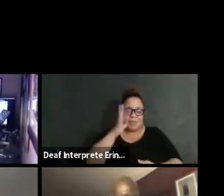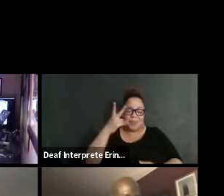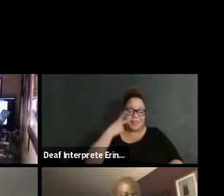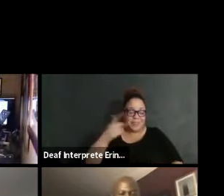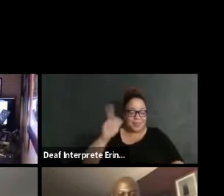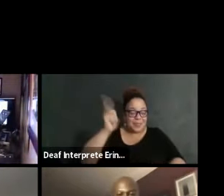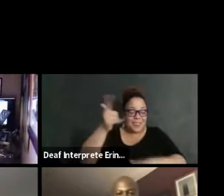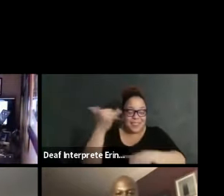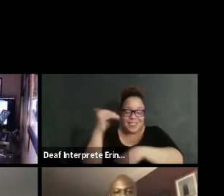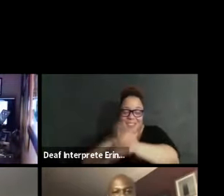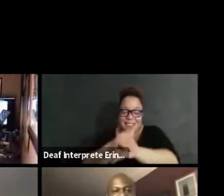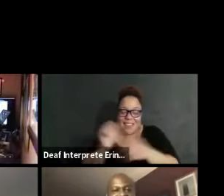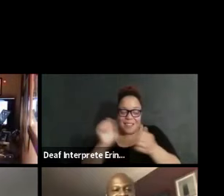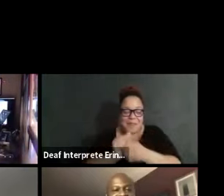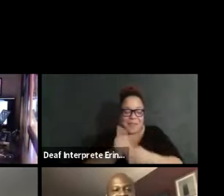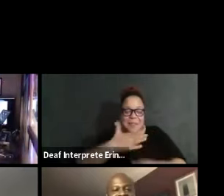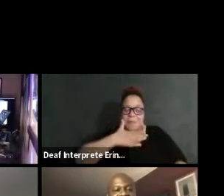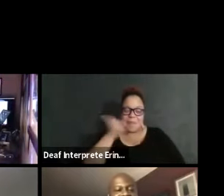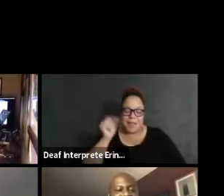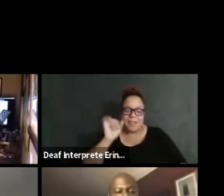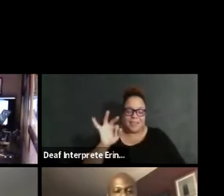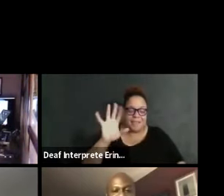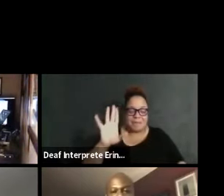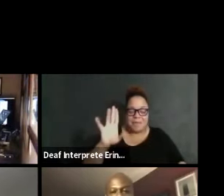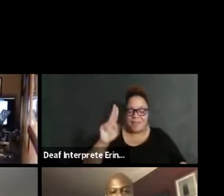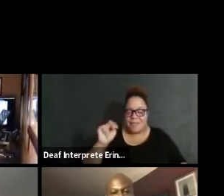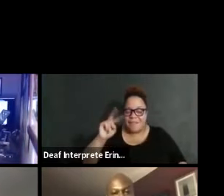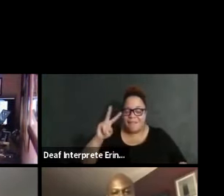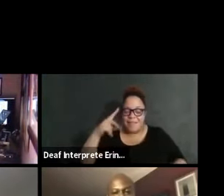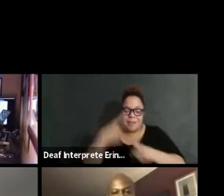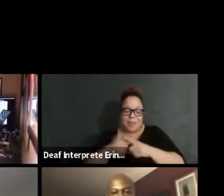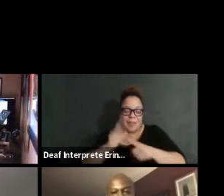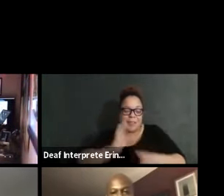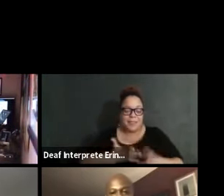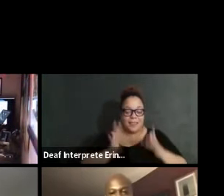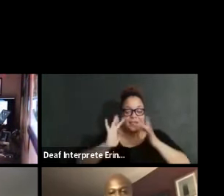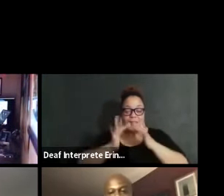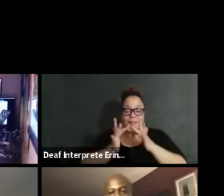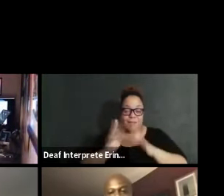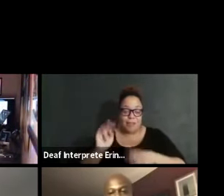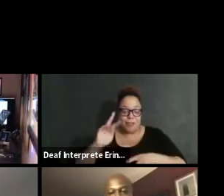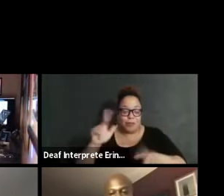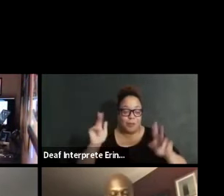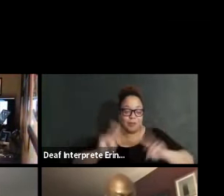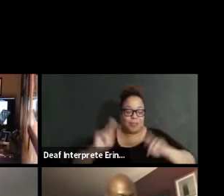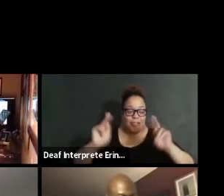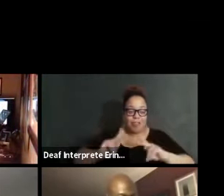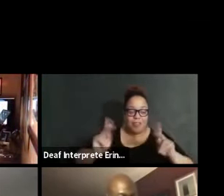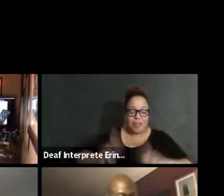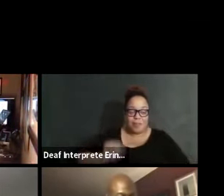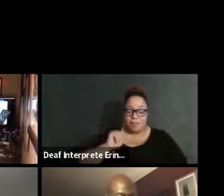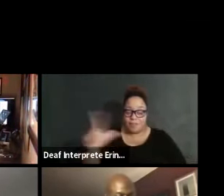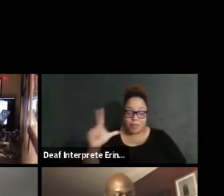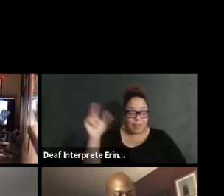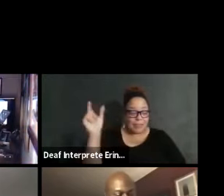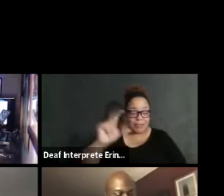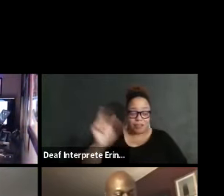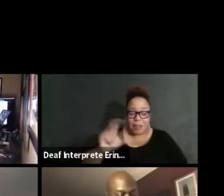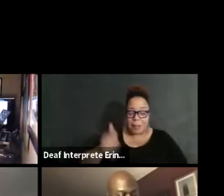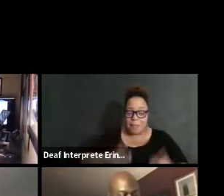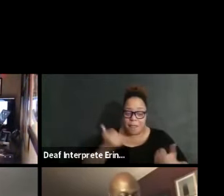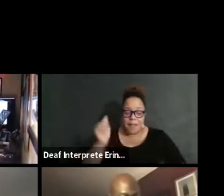party. And we ain't done. The Indie Slam tomorrow on Instagram Live at Pretty Simple Cat. Cat with